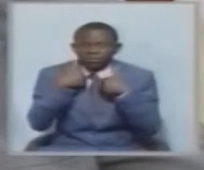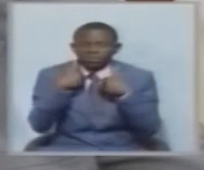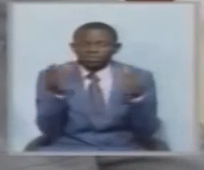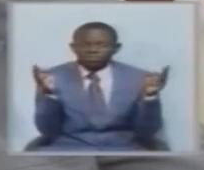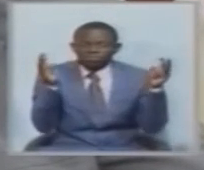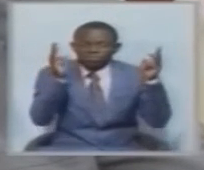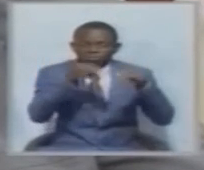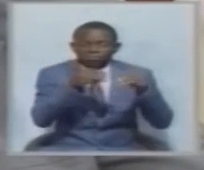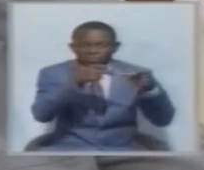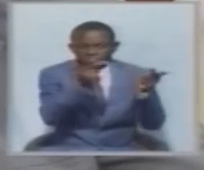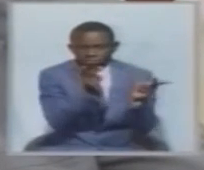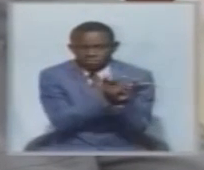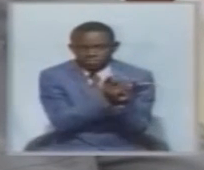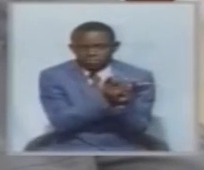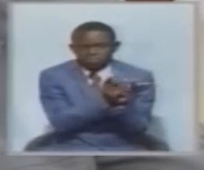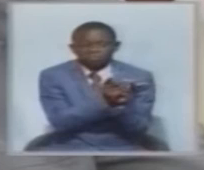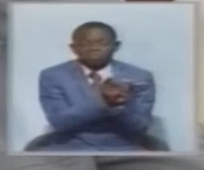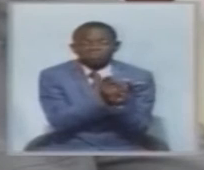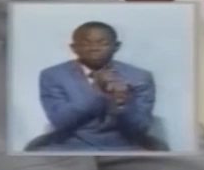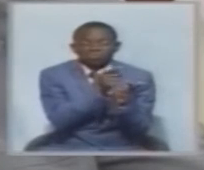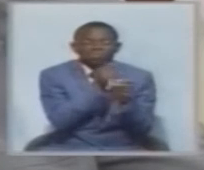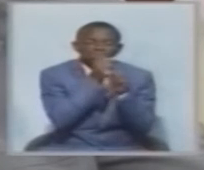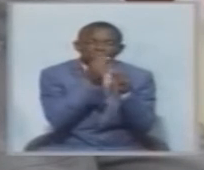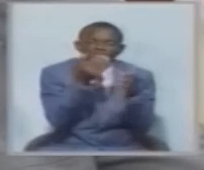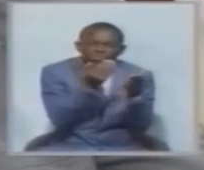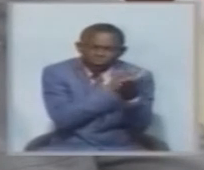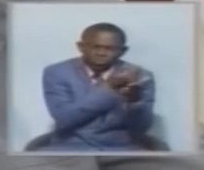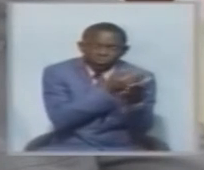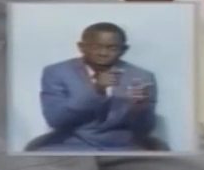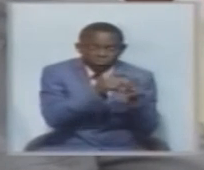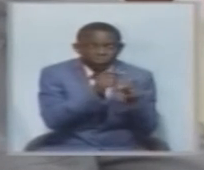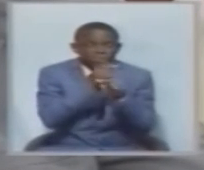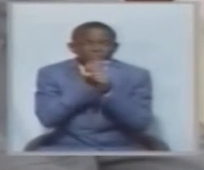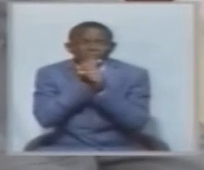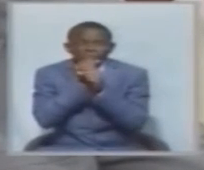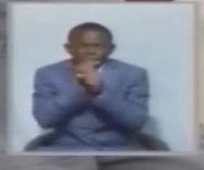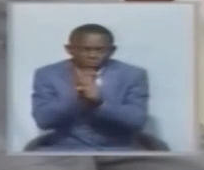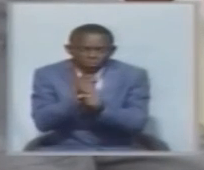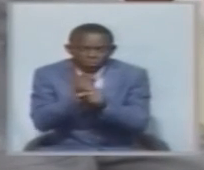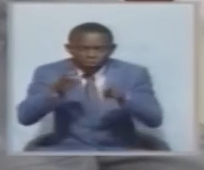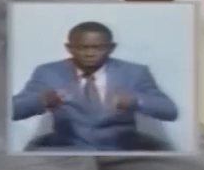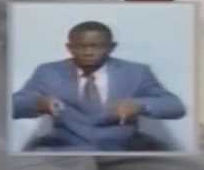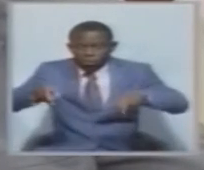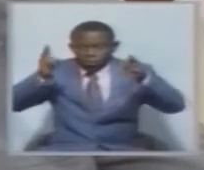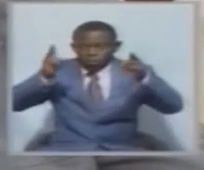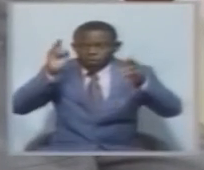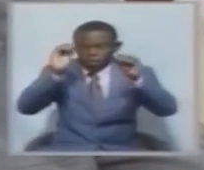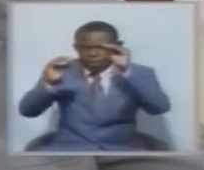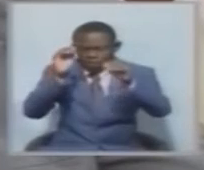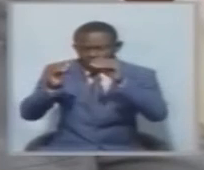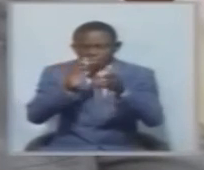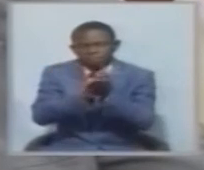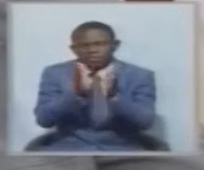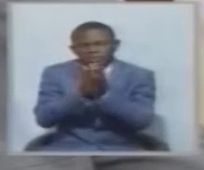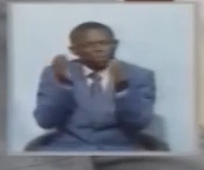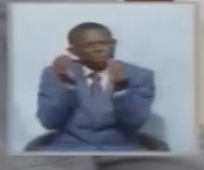wing, which has been upgraded, including the new one. We have a number of marquees that have been